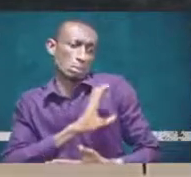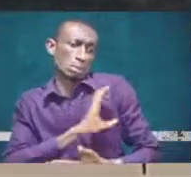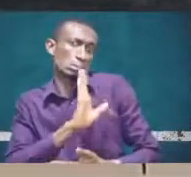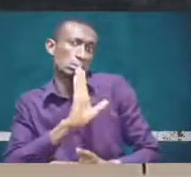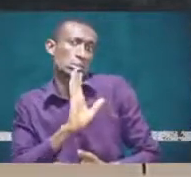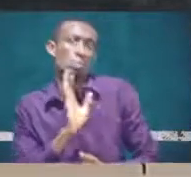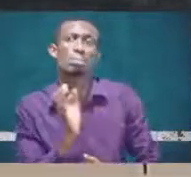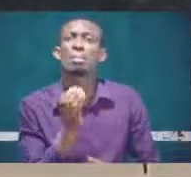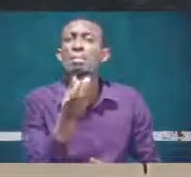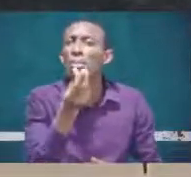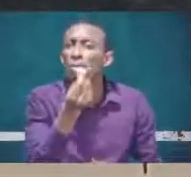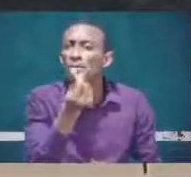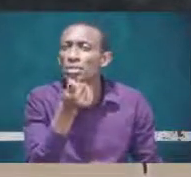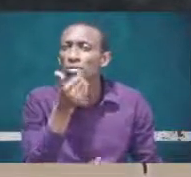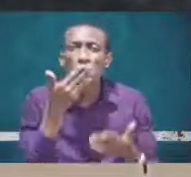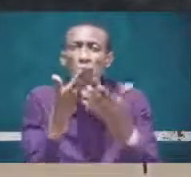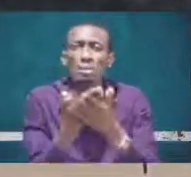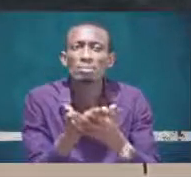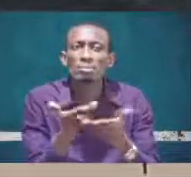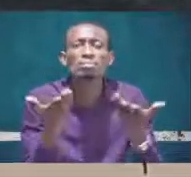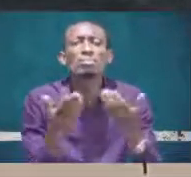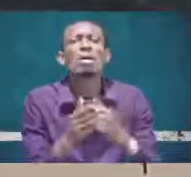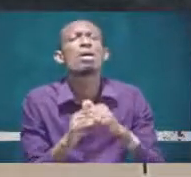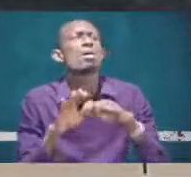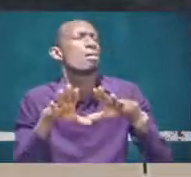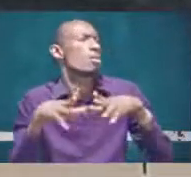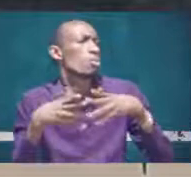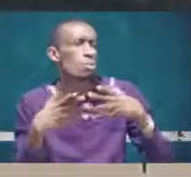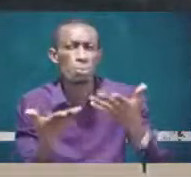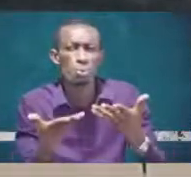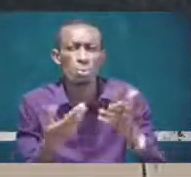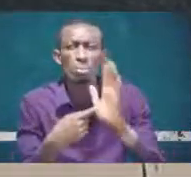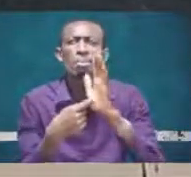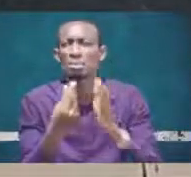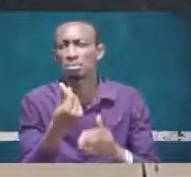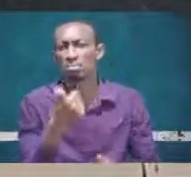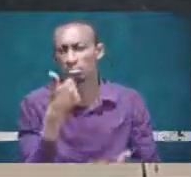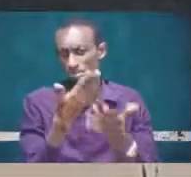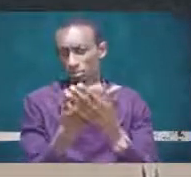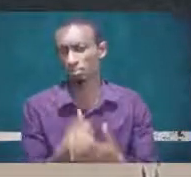the characteristics. All the attributes of good money.